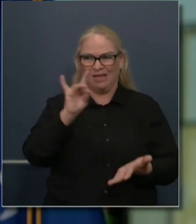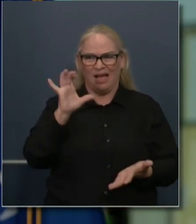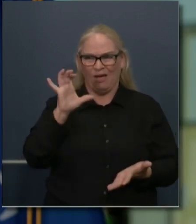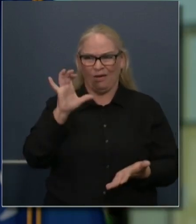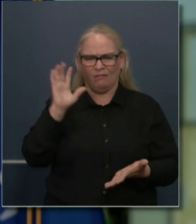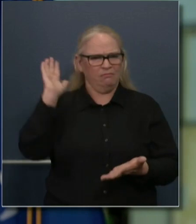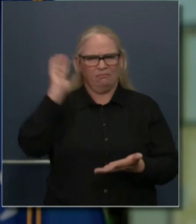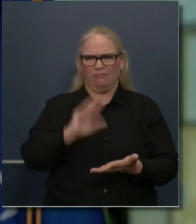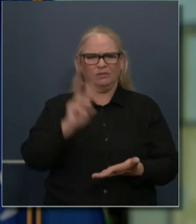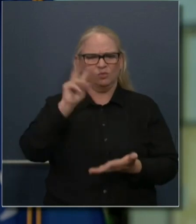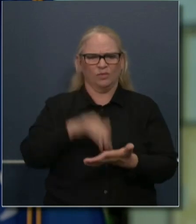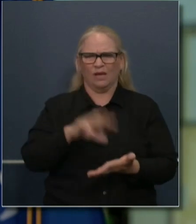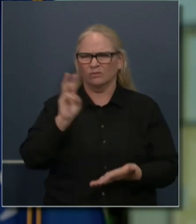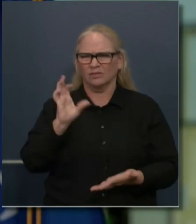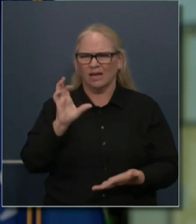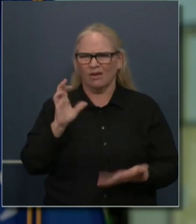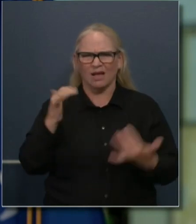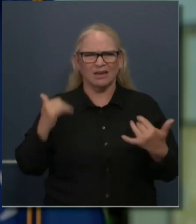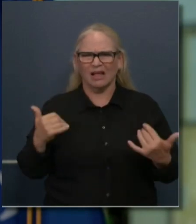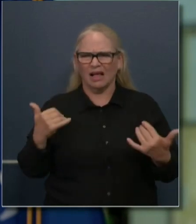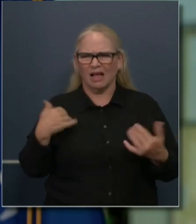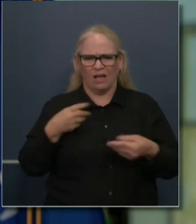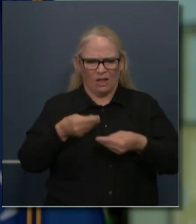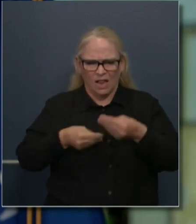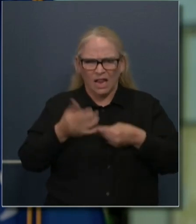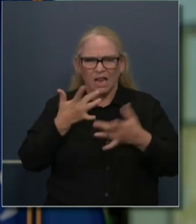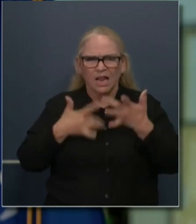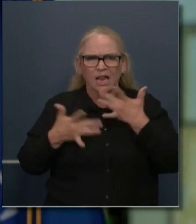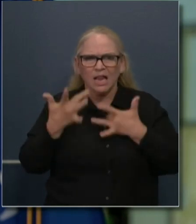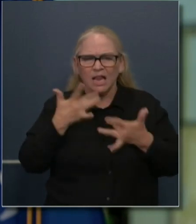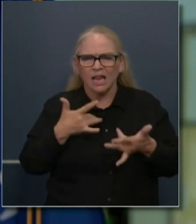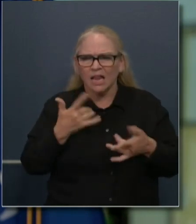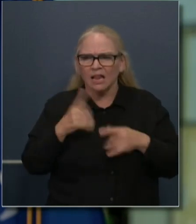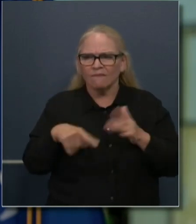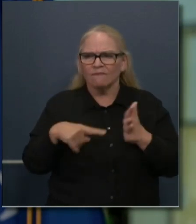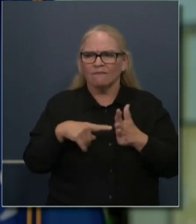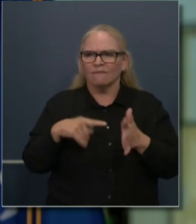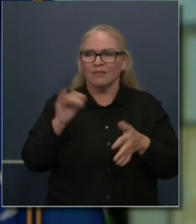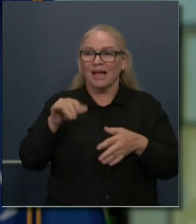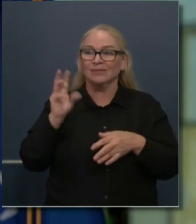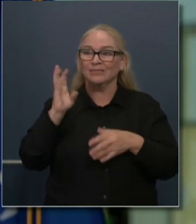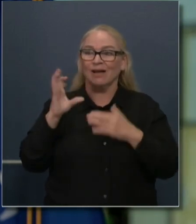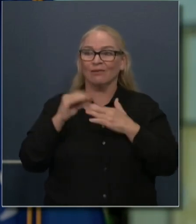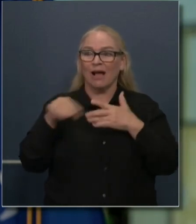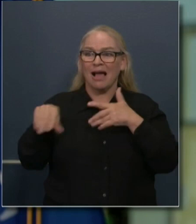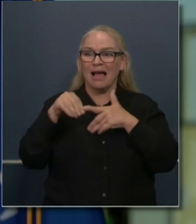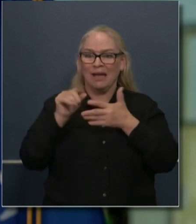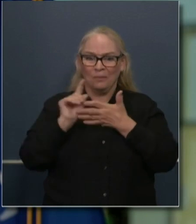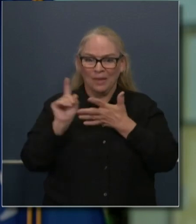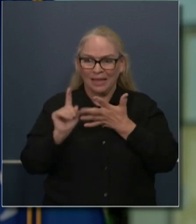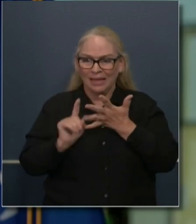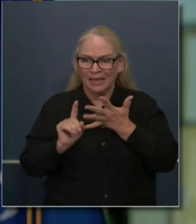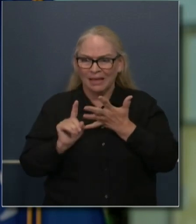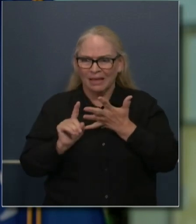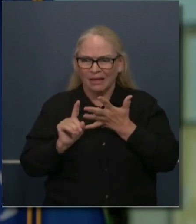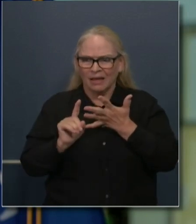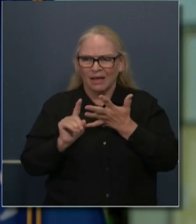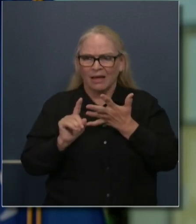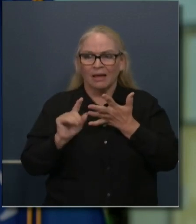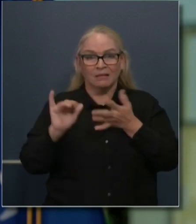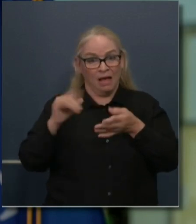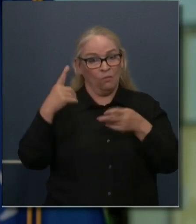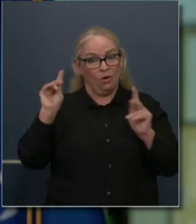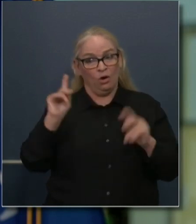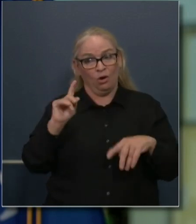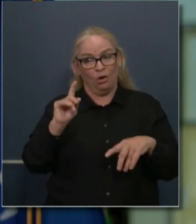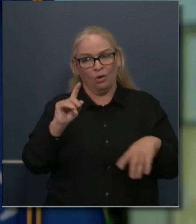debate has to do with whether or not that extra $600 disincentivizes work. as you've spoken with national leaders, have you